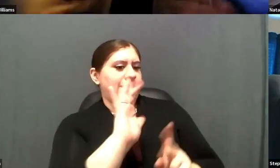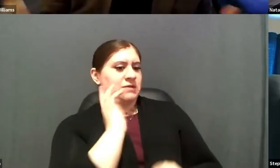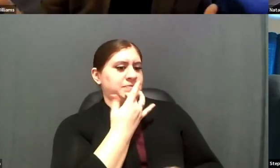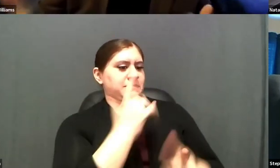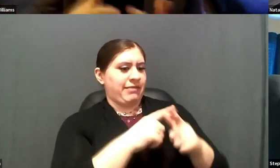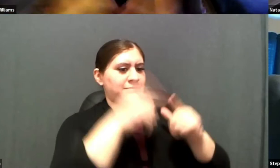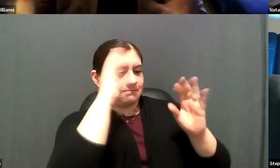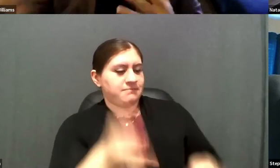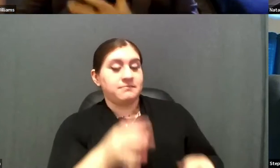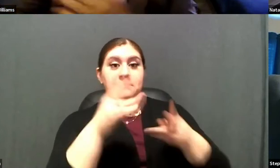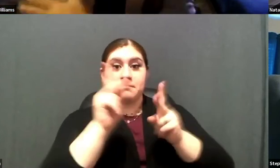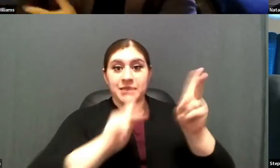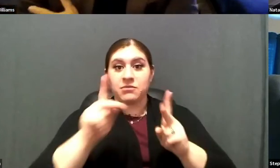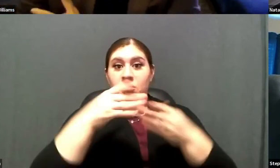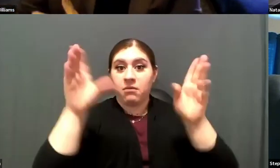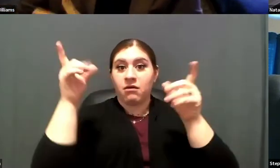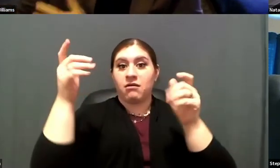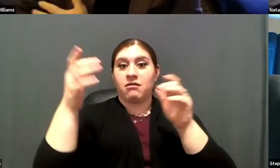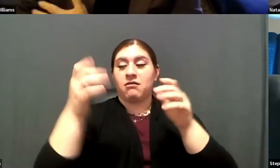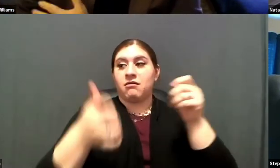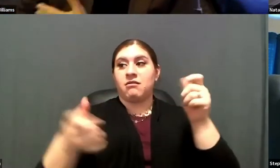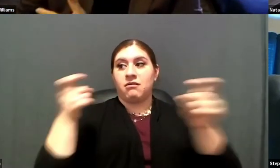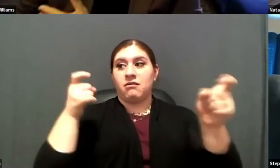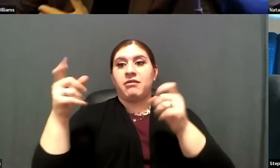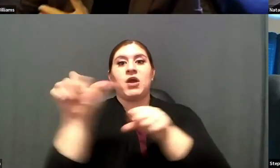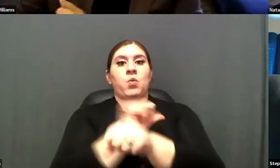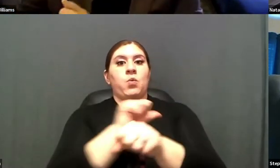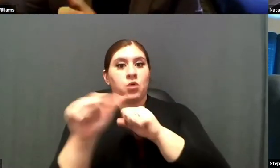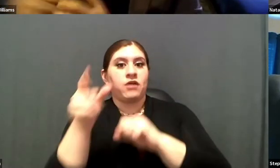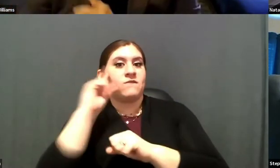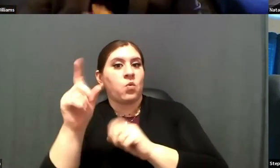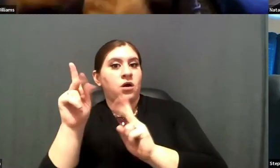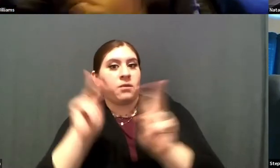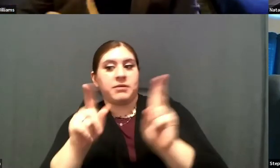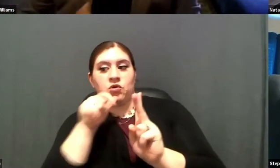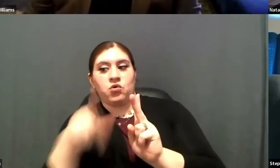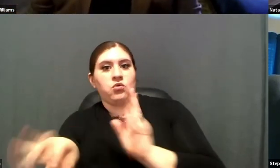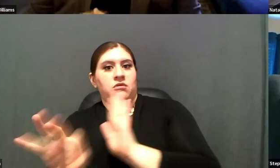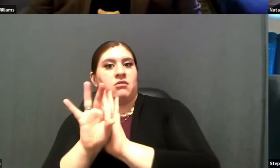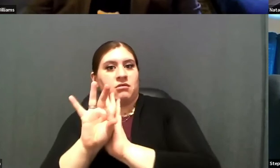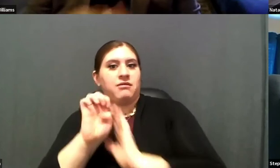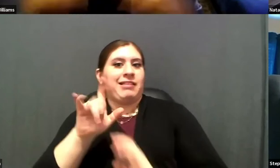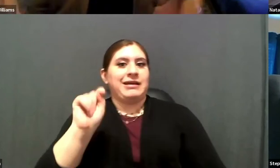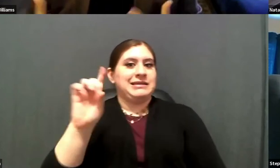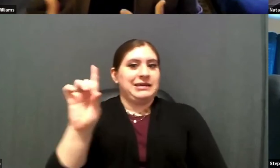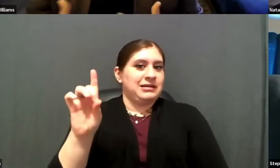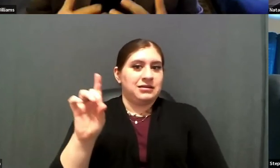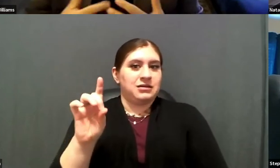public administrators, they work for elected politicians or elected officials. They work for elected officials. But